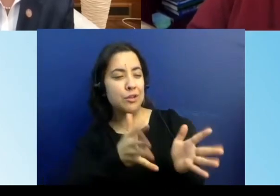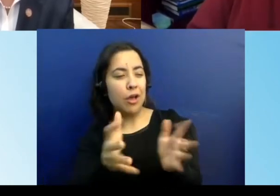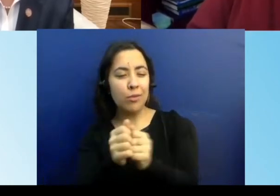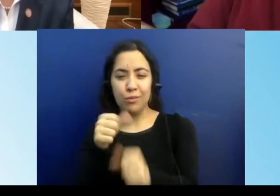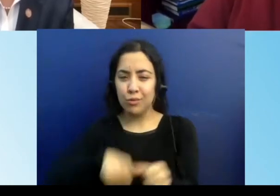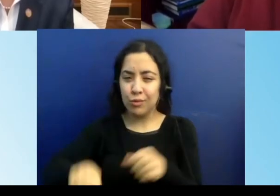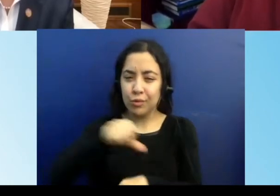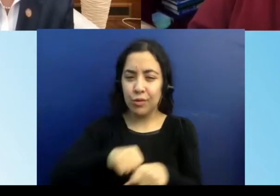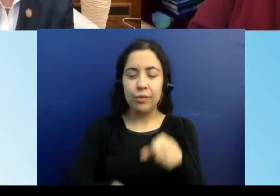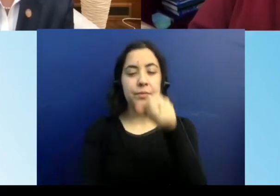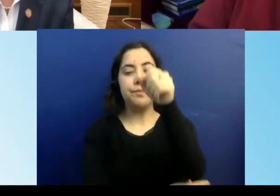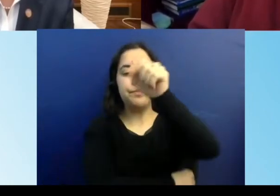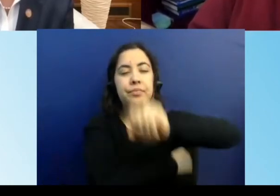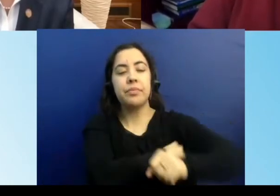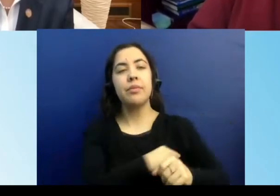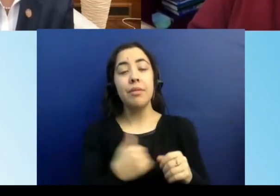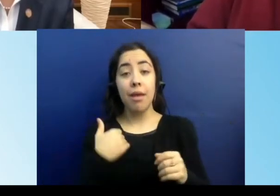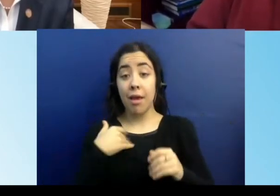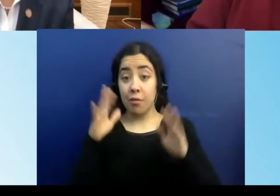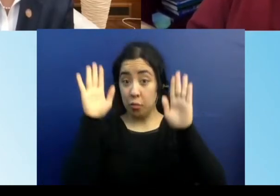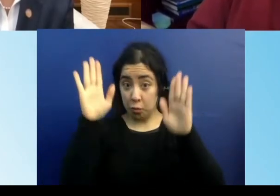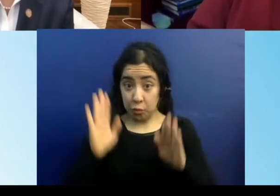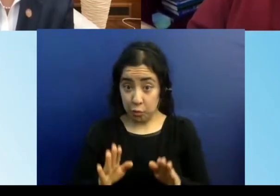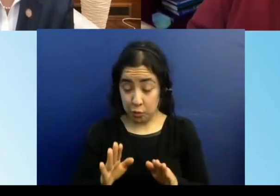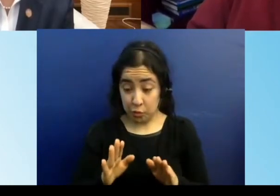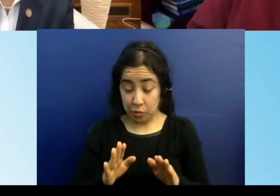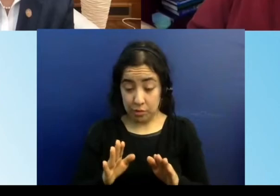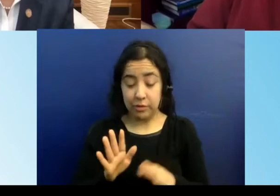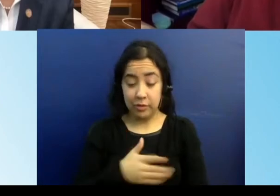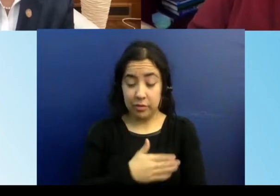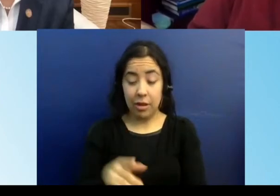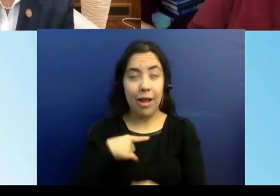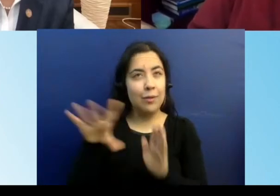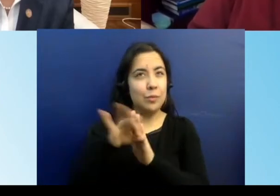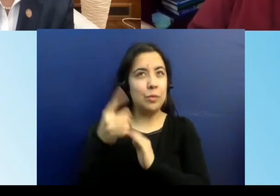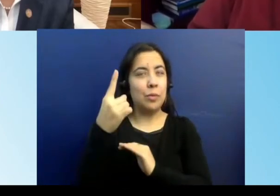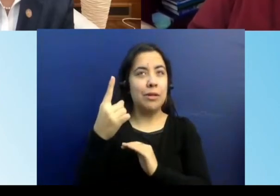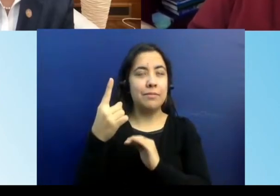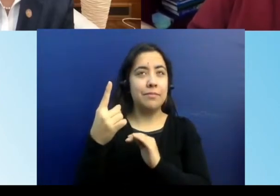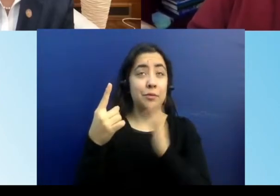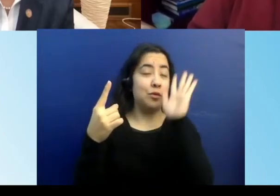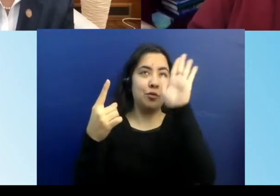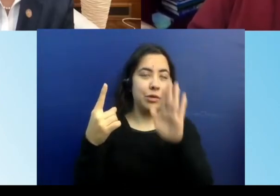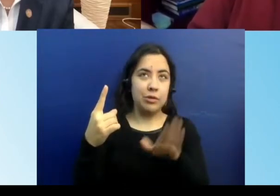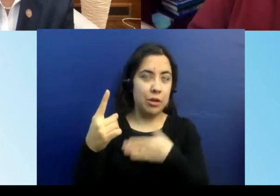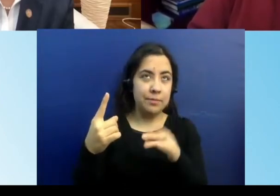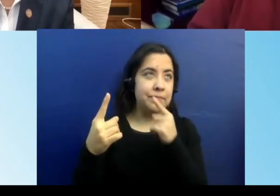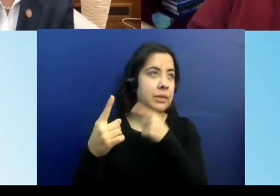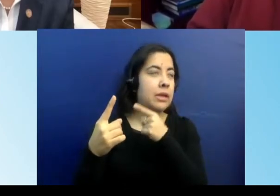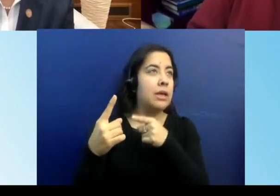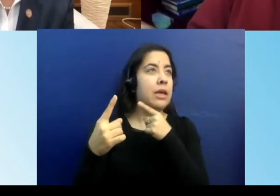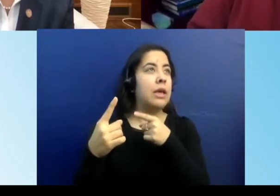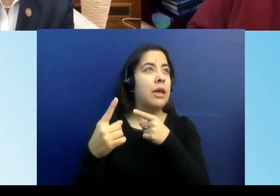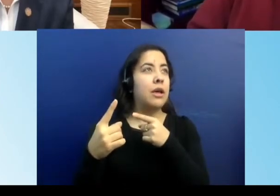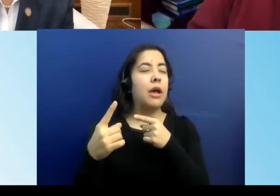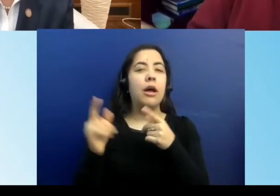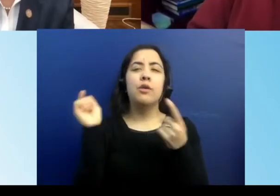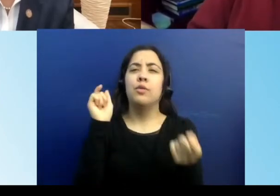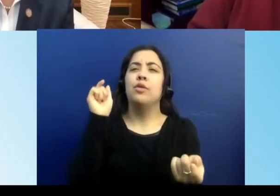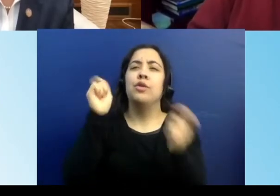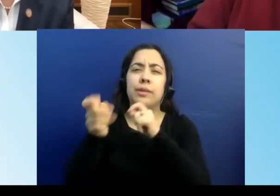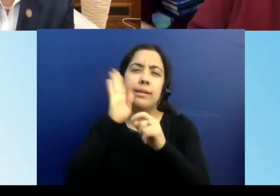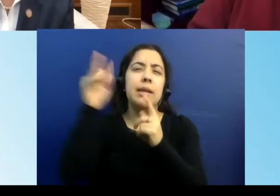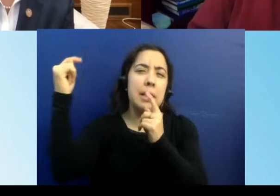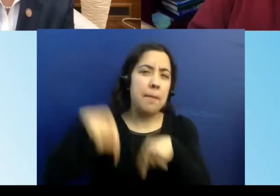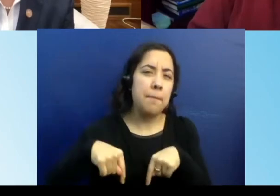great, and so I chose one like that. And there's this great song, Change Is Gonna Come, and